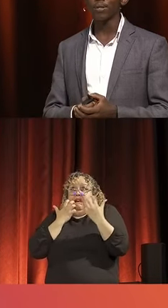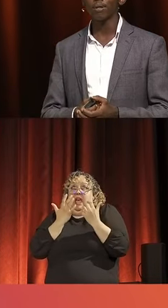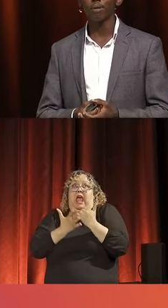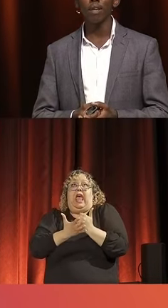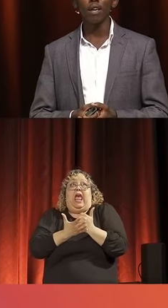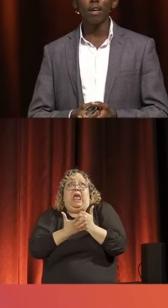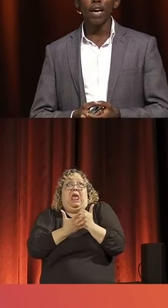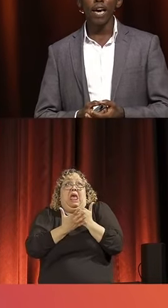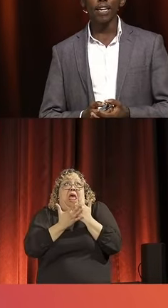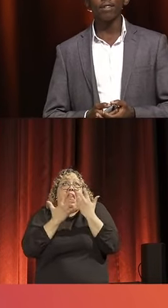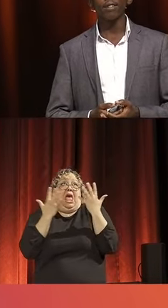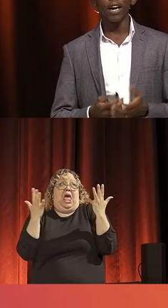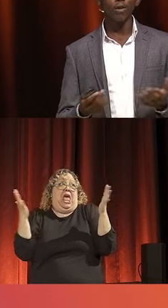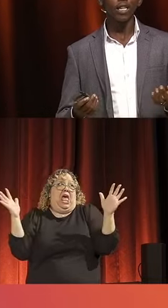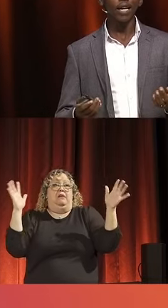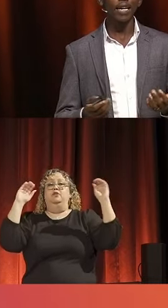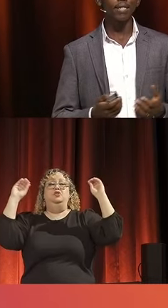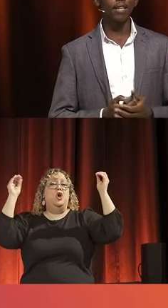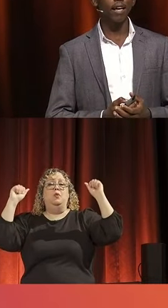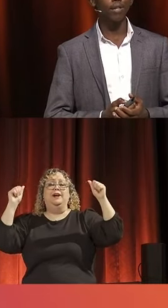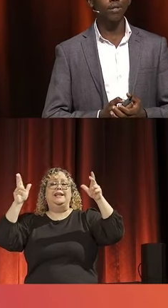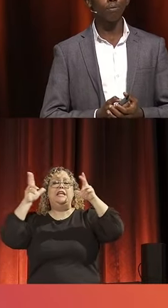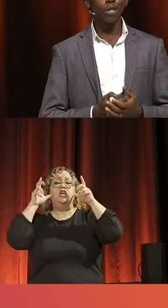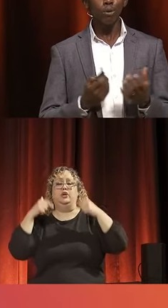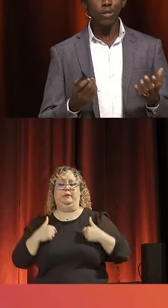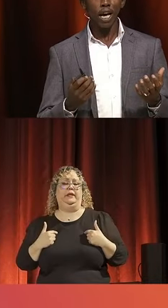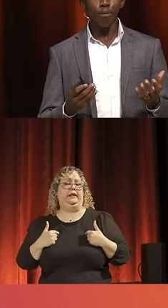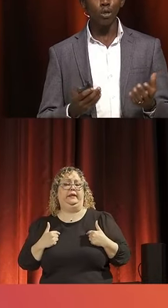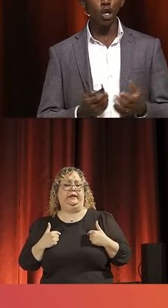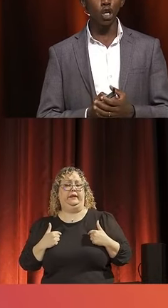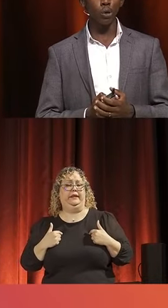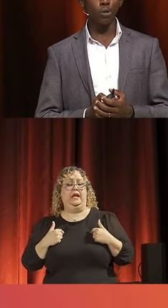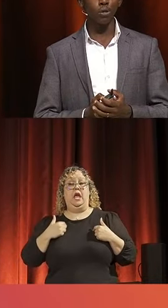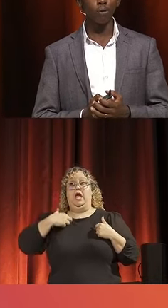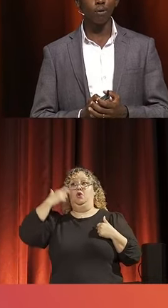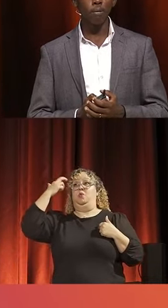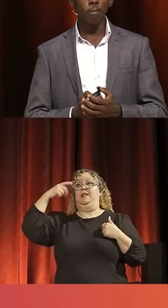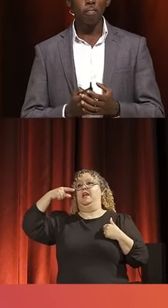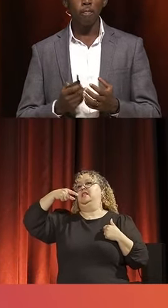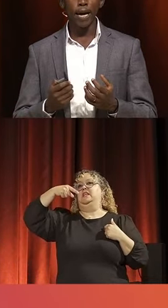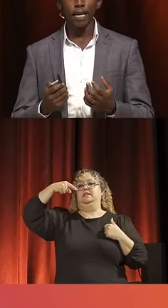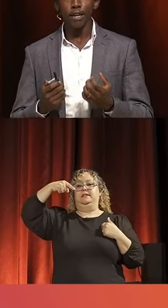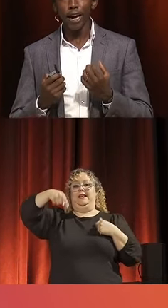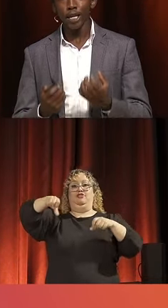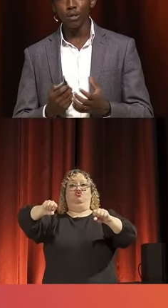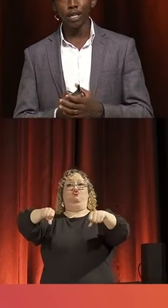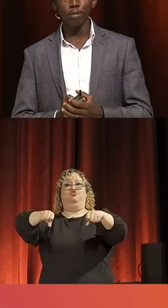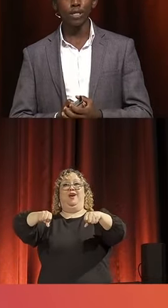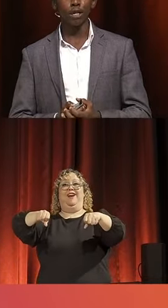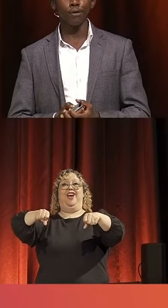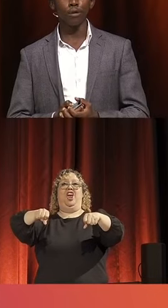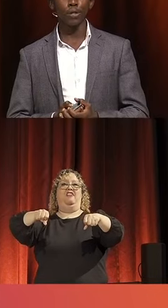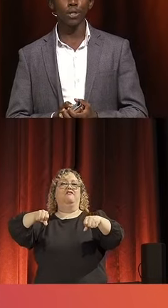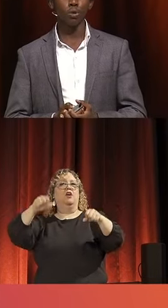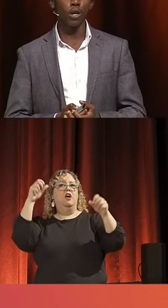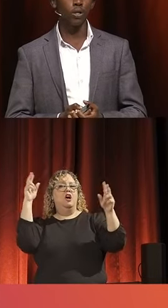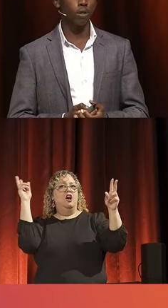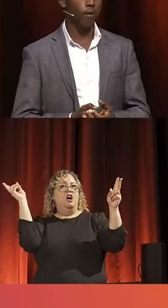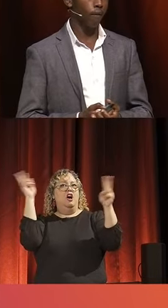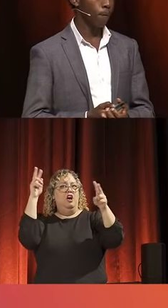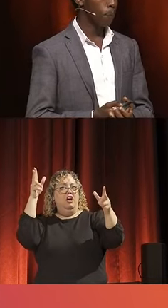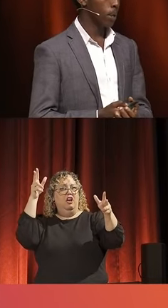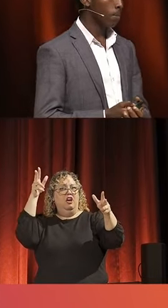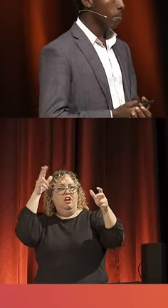ears, and I realized that he was up to no good, and I had to get myself out of this